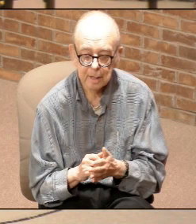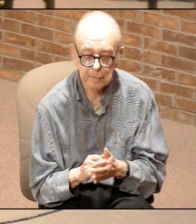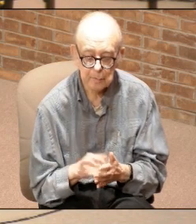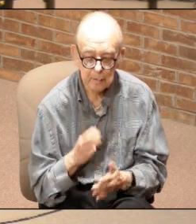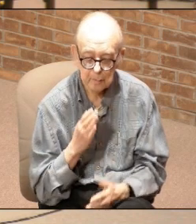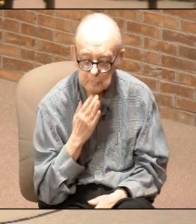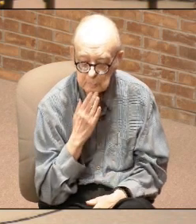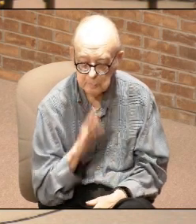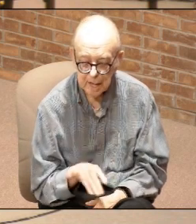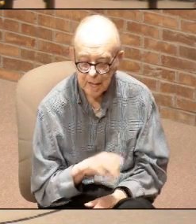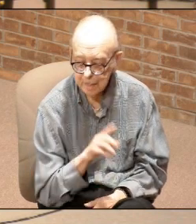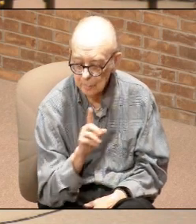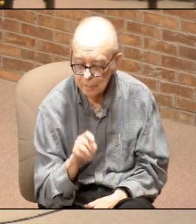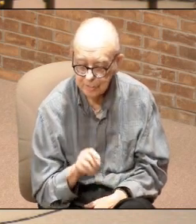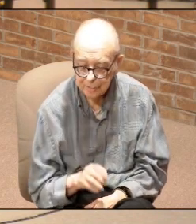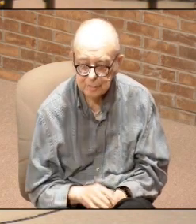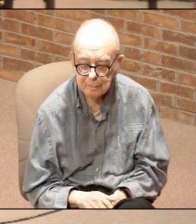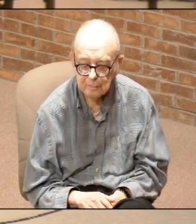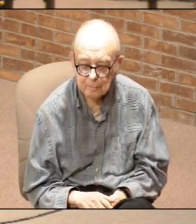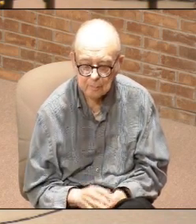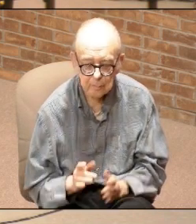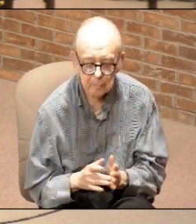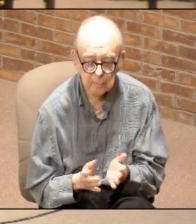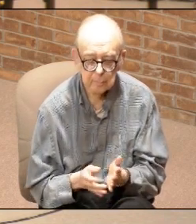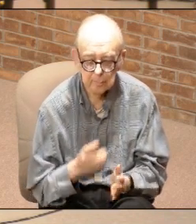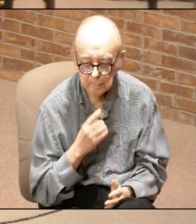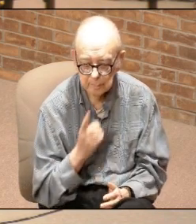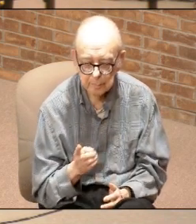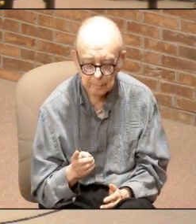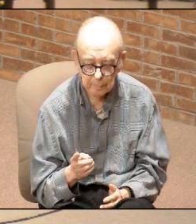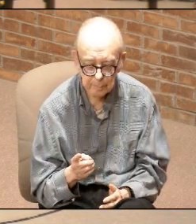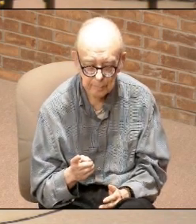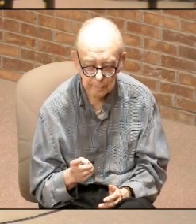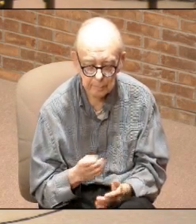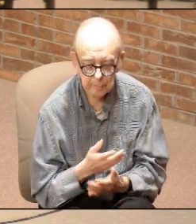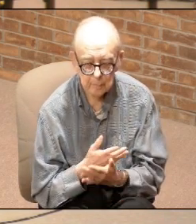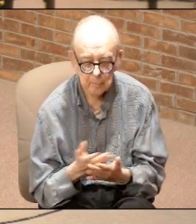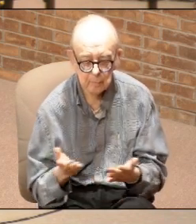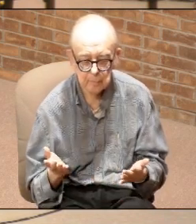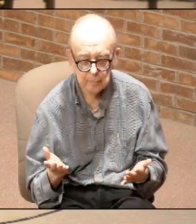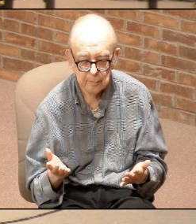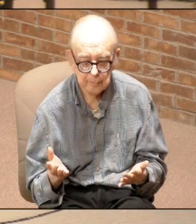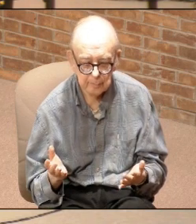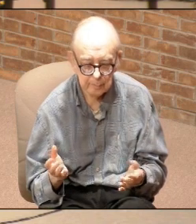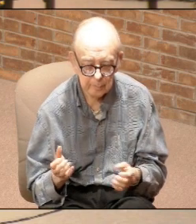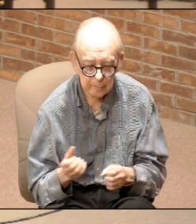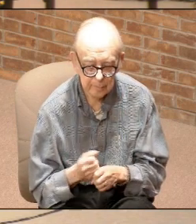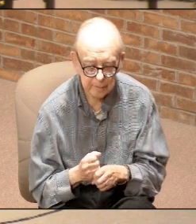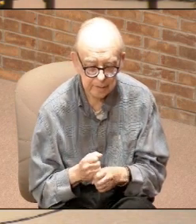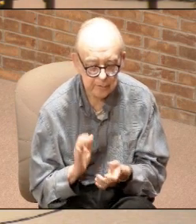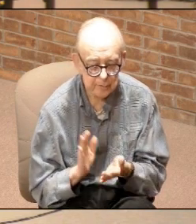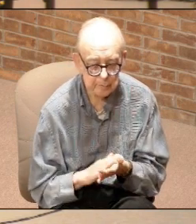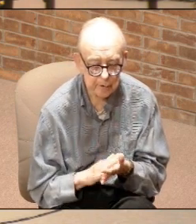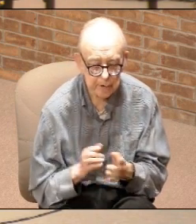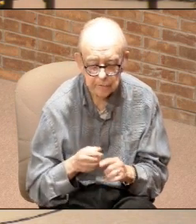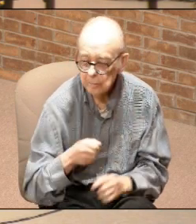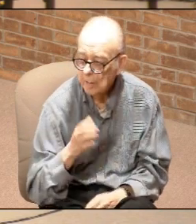question you know the bible says that every and everything give praise to god